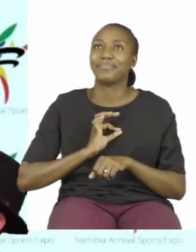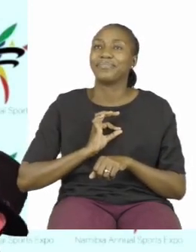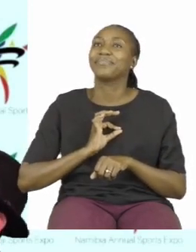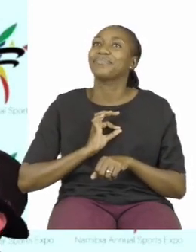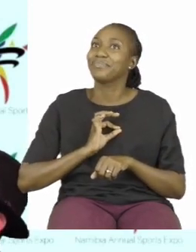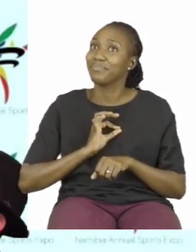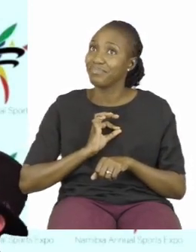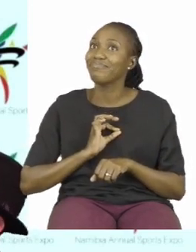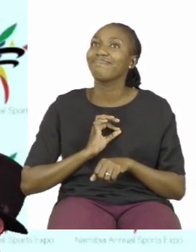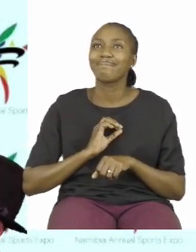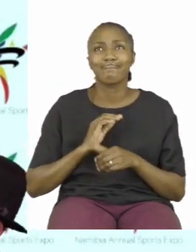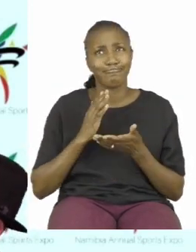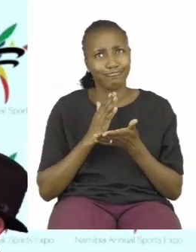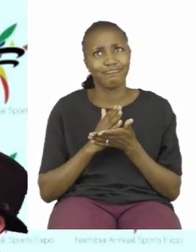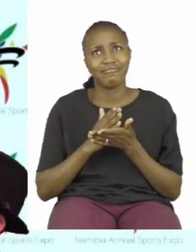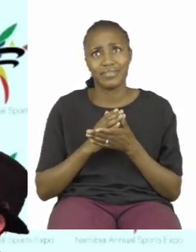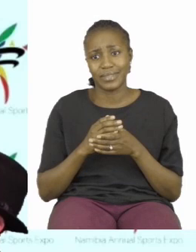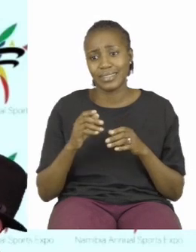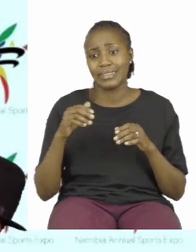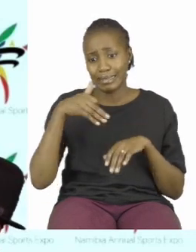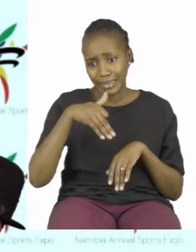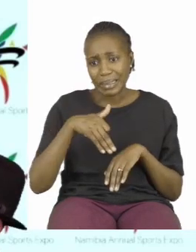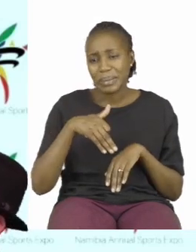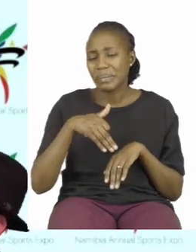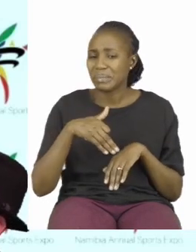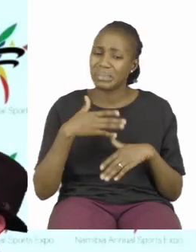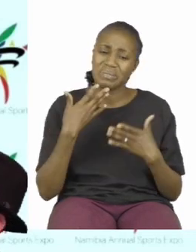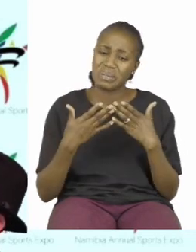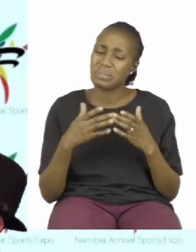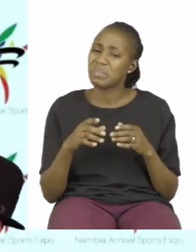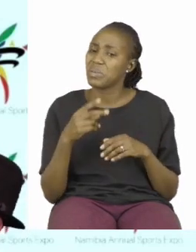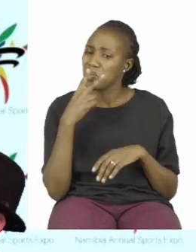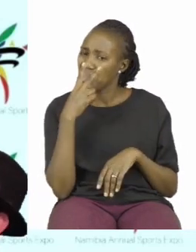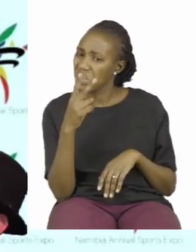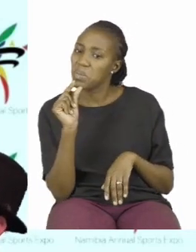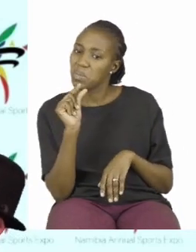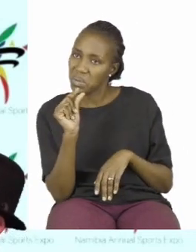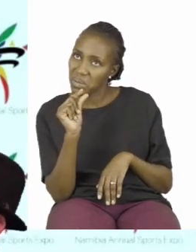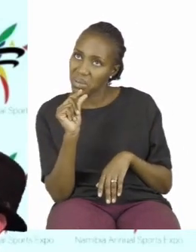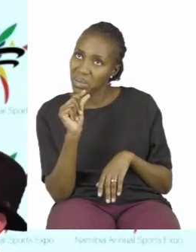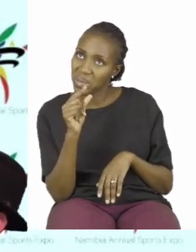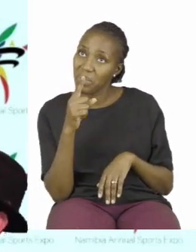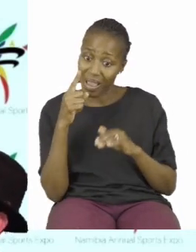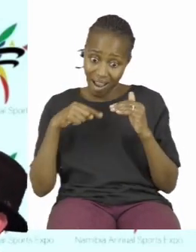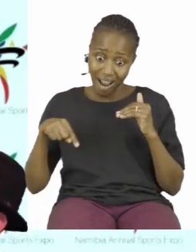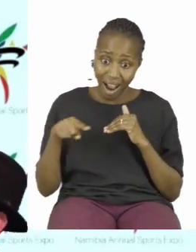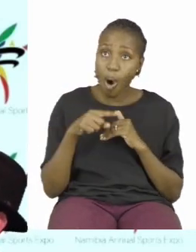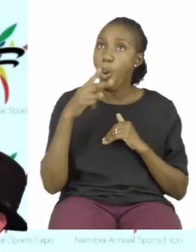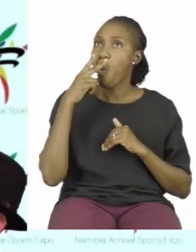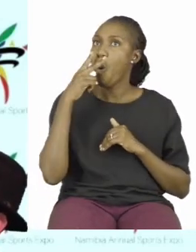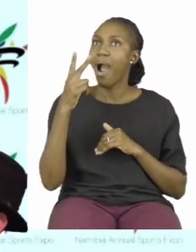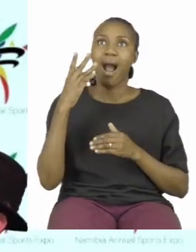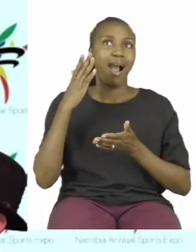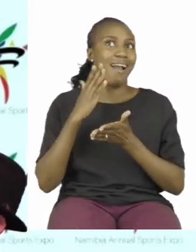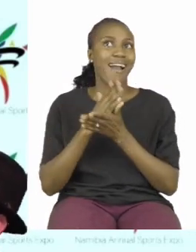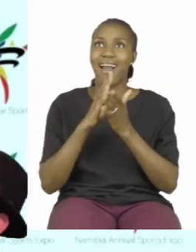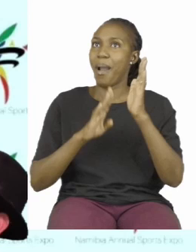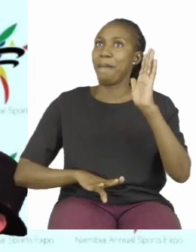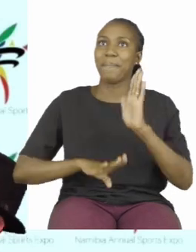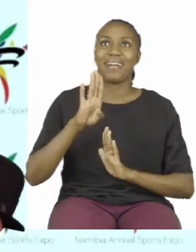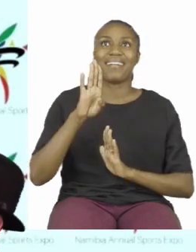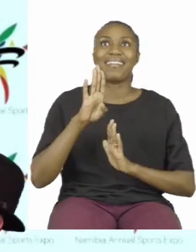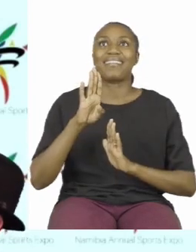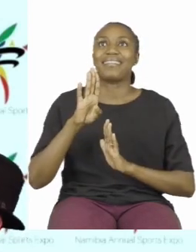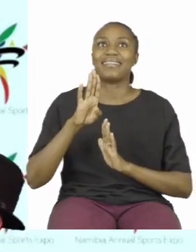locally it seems like we are not doing enough. Yes. Until we get to go outside. Uh-huh. So yes, there is